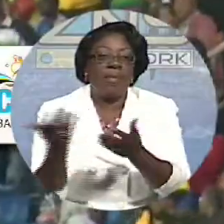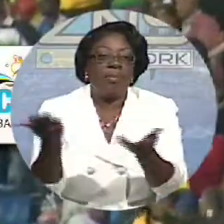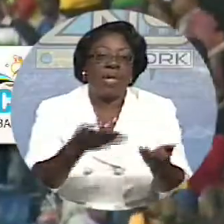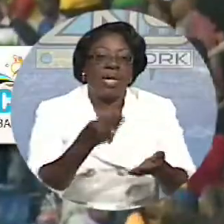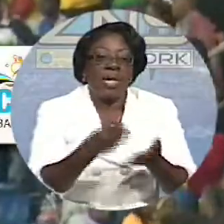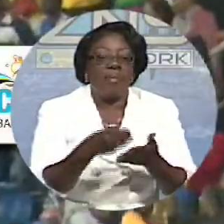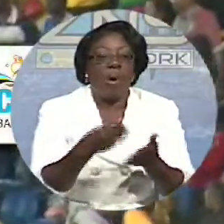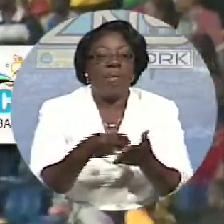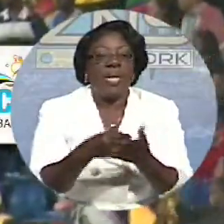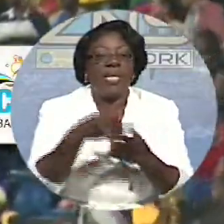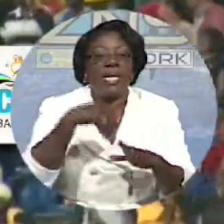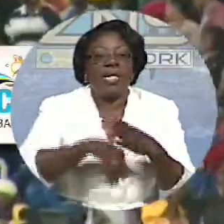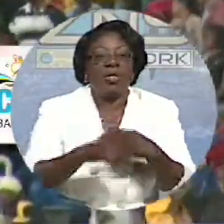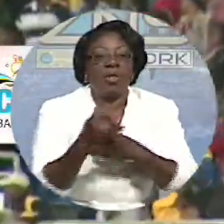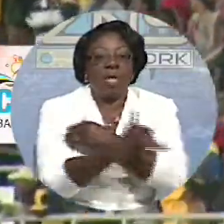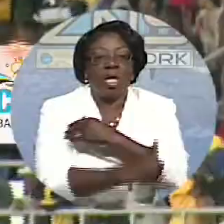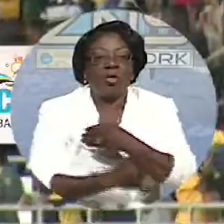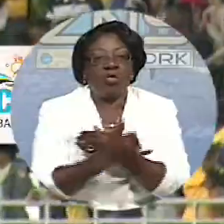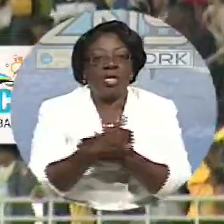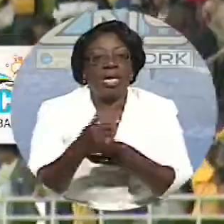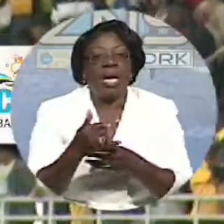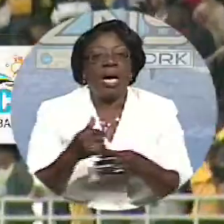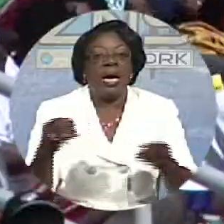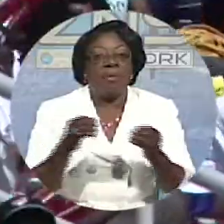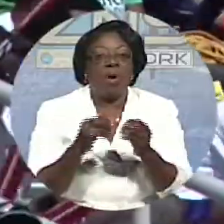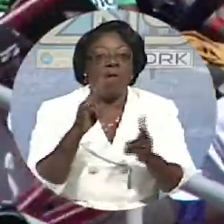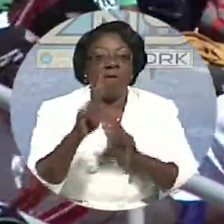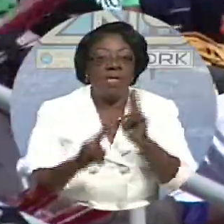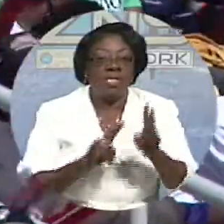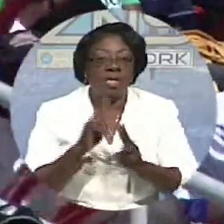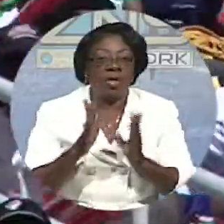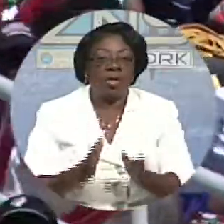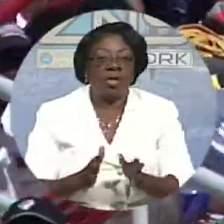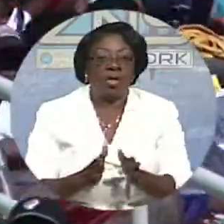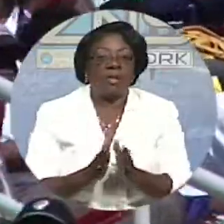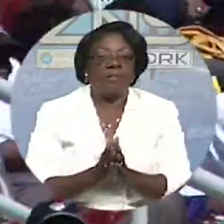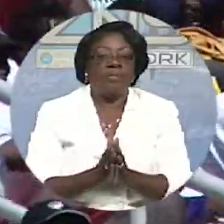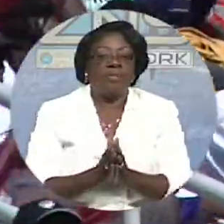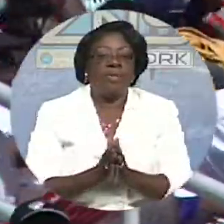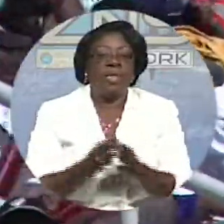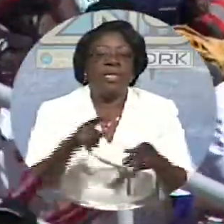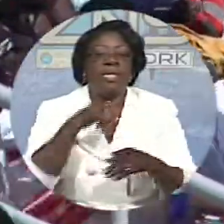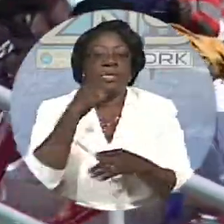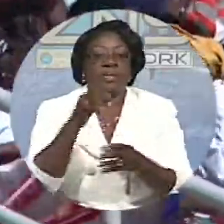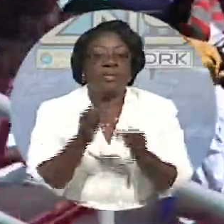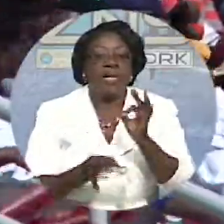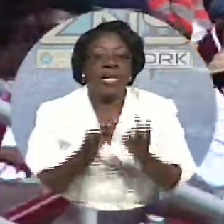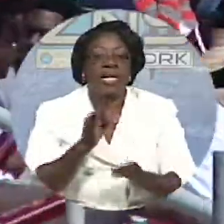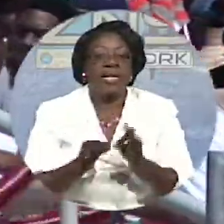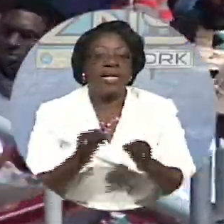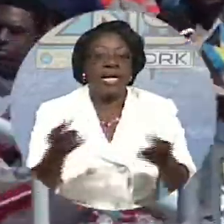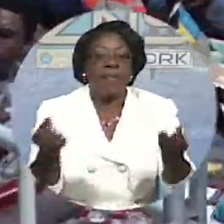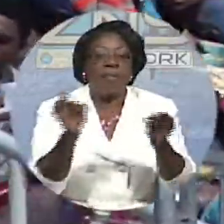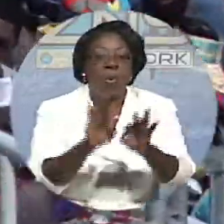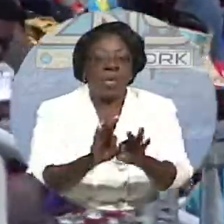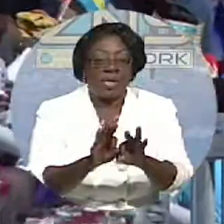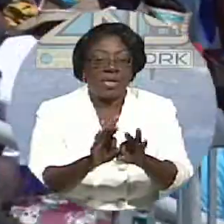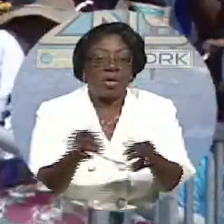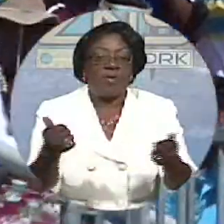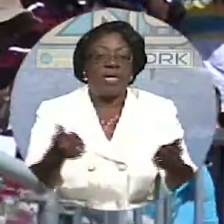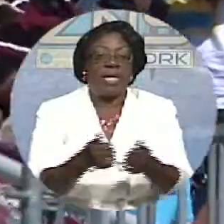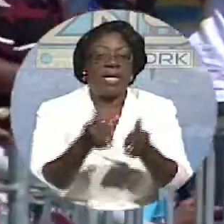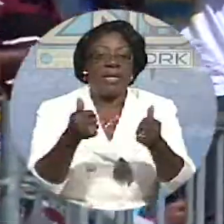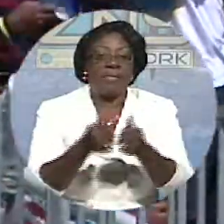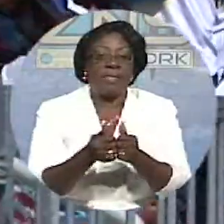and tourism numbers. Press Relations Officer in the Ministry of Tourism, Kendanique Moss, explained the significant impact the Games has made